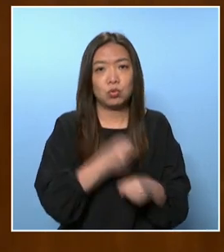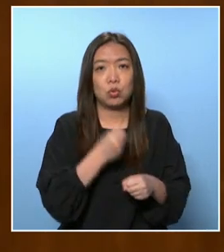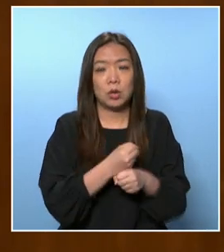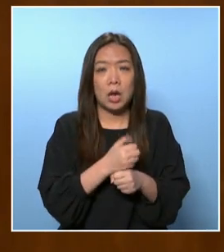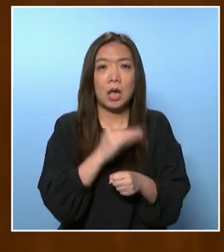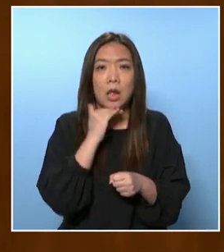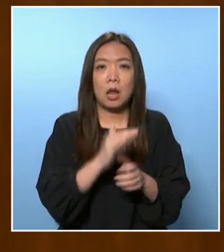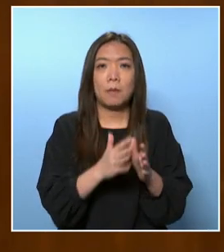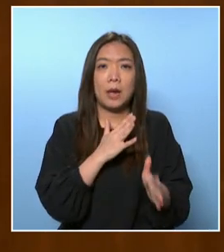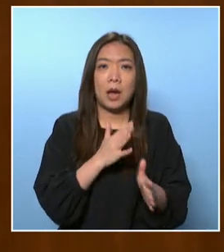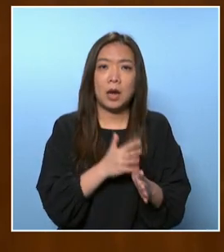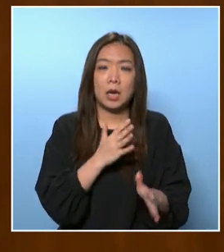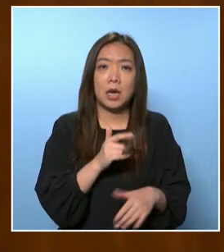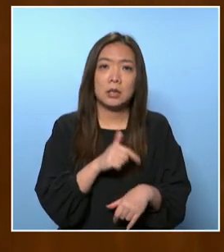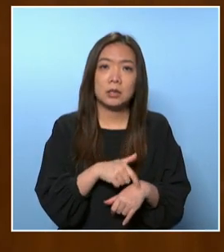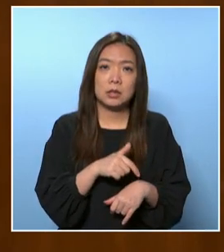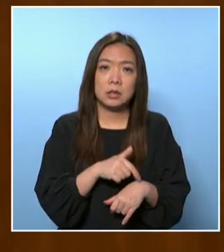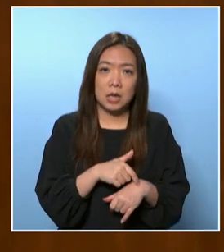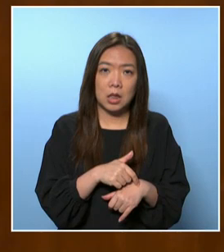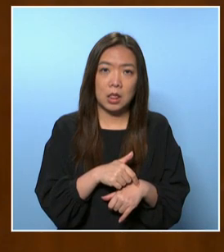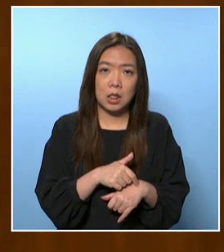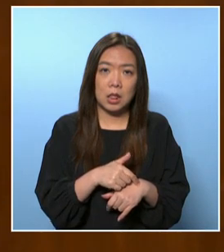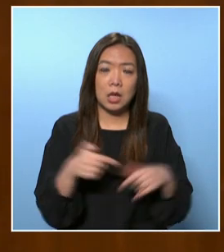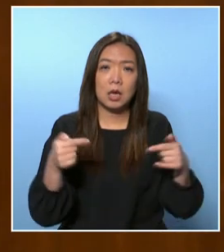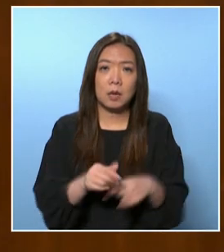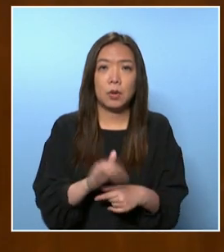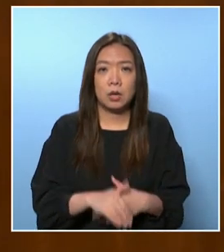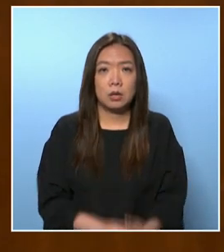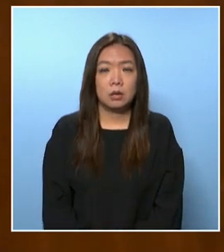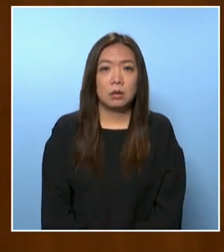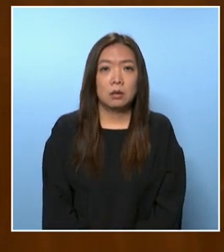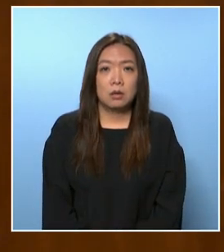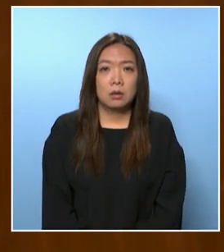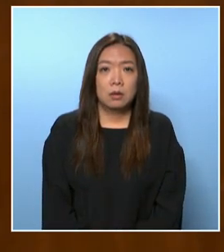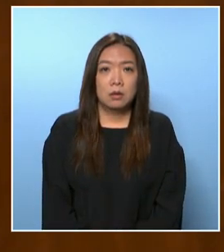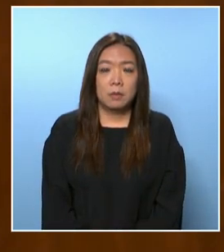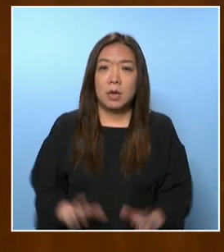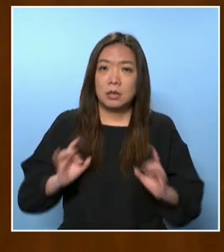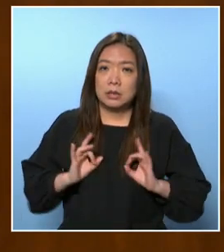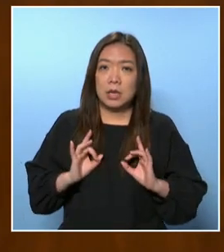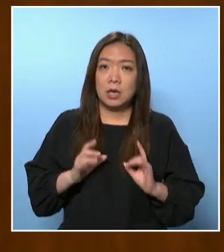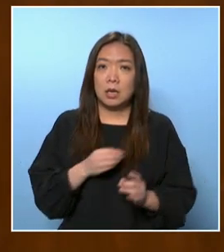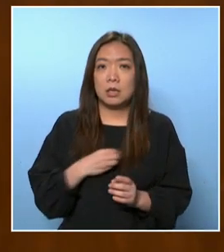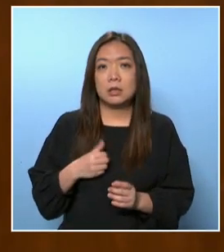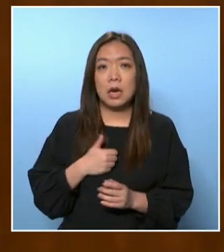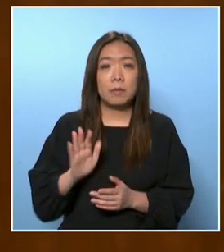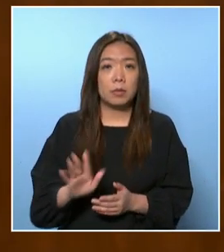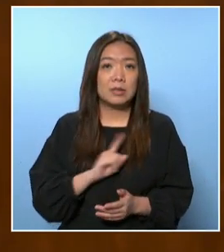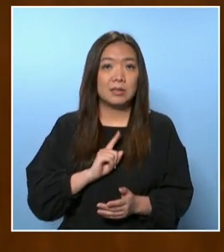doctors who are prepared to work in the HA, and the waiting time can be shortened as a result.